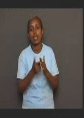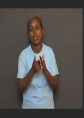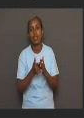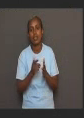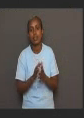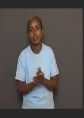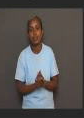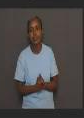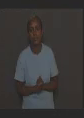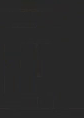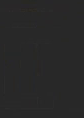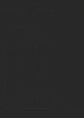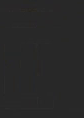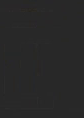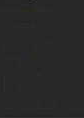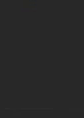Begin.